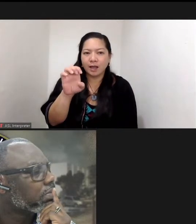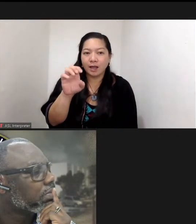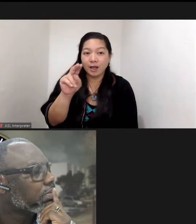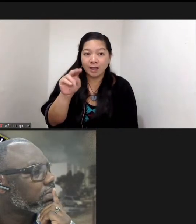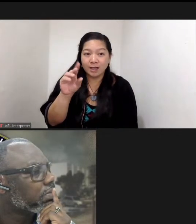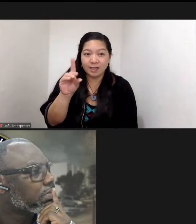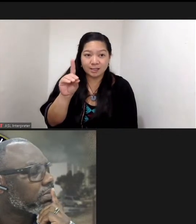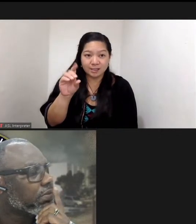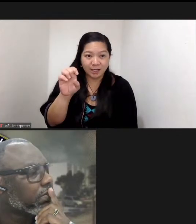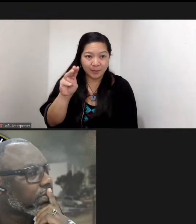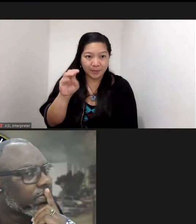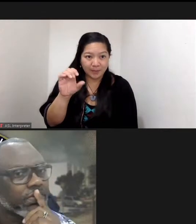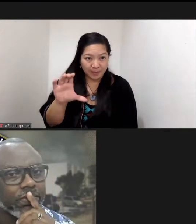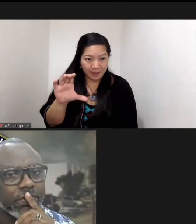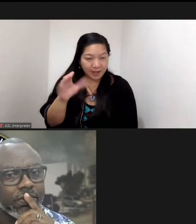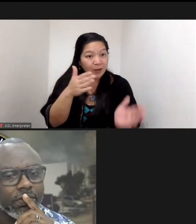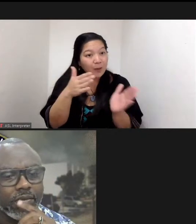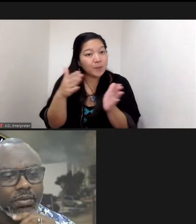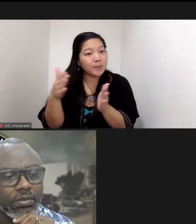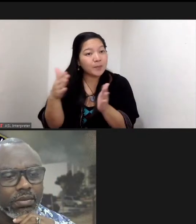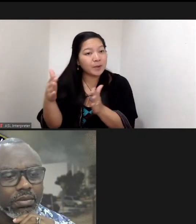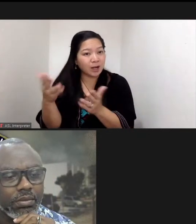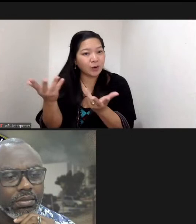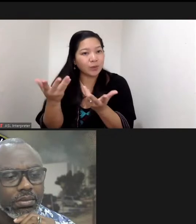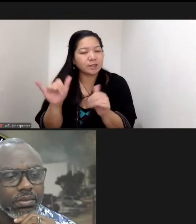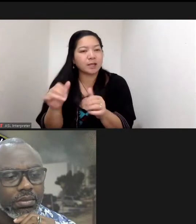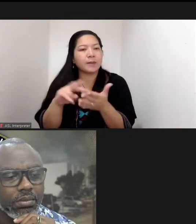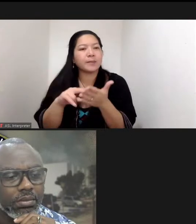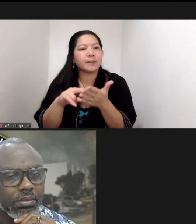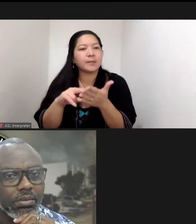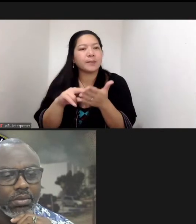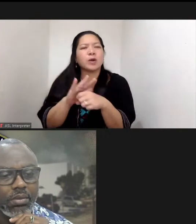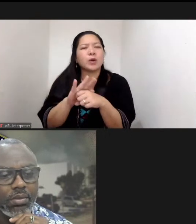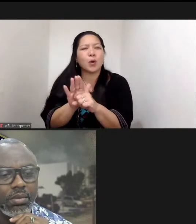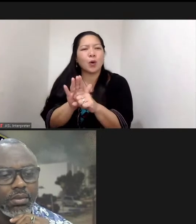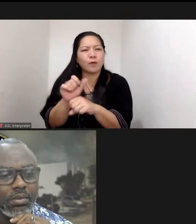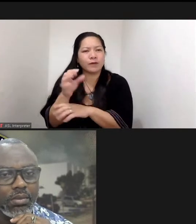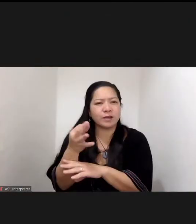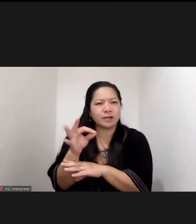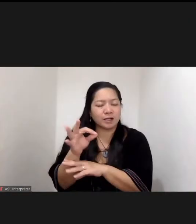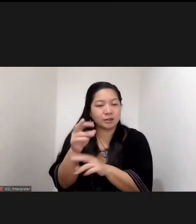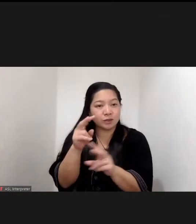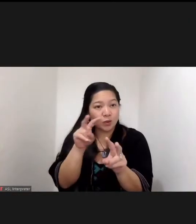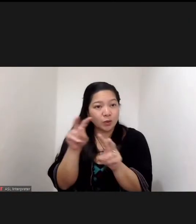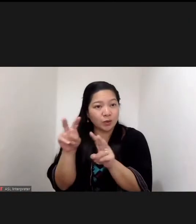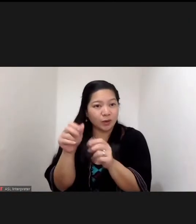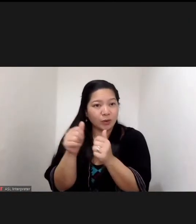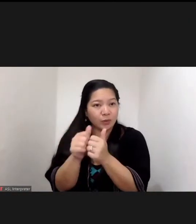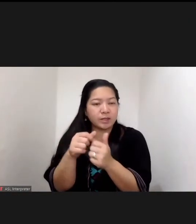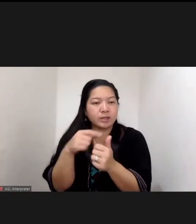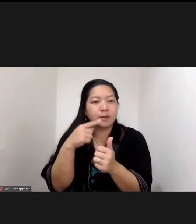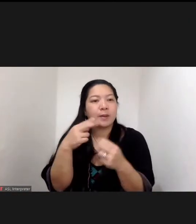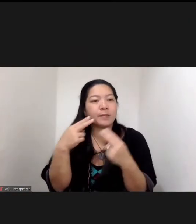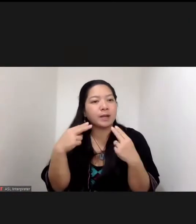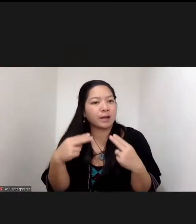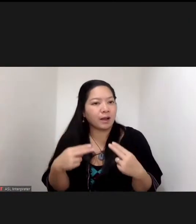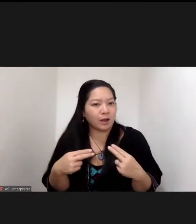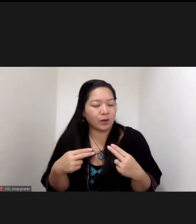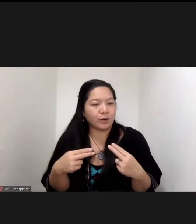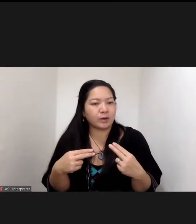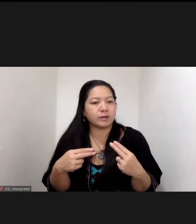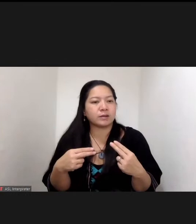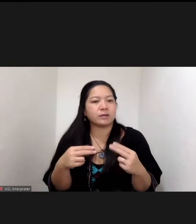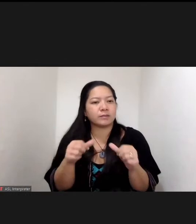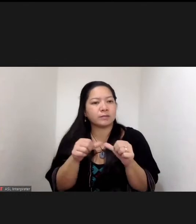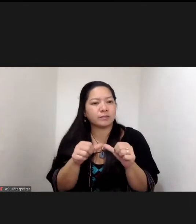that part of the endemic plan is, what does COVID look like within public health in a